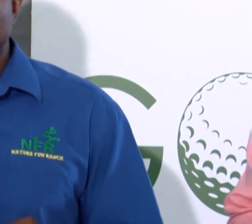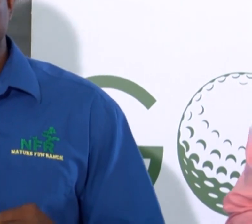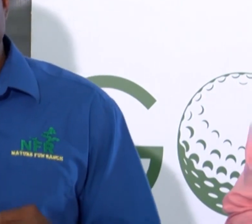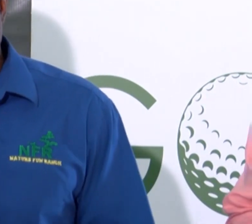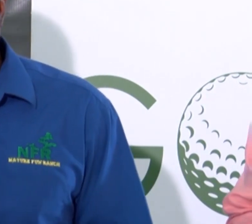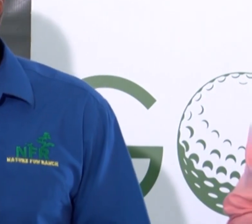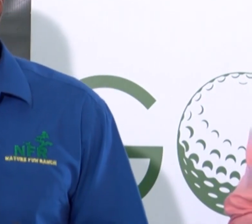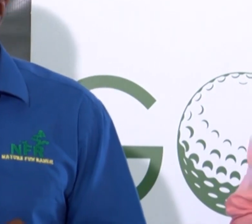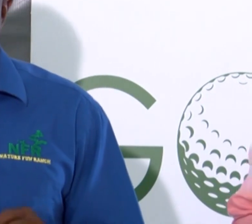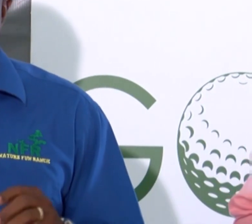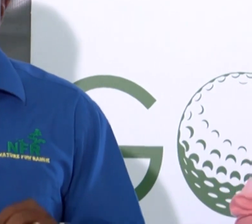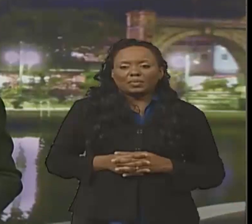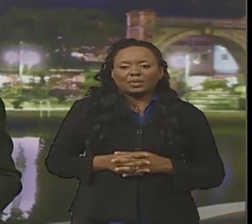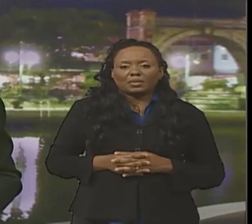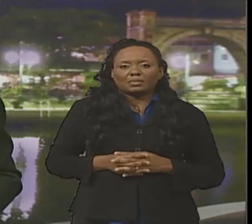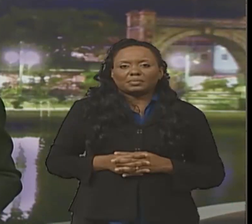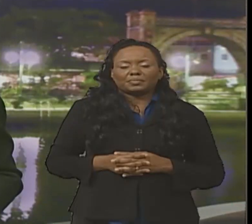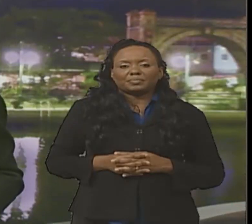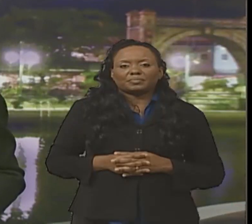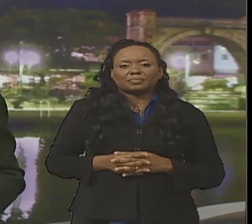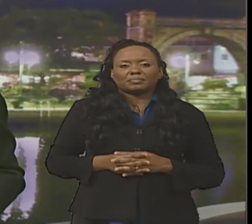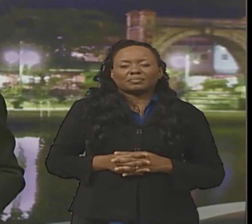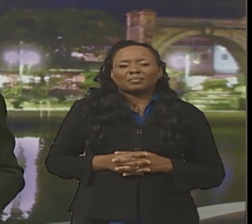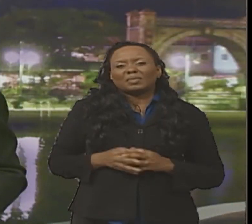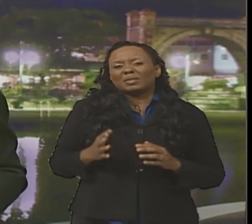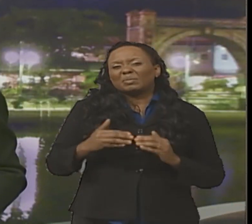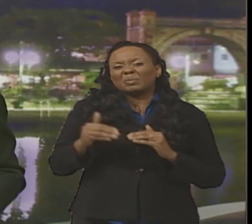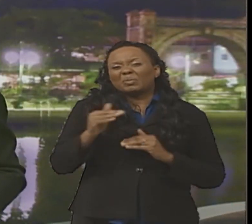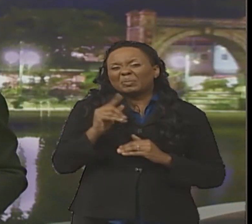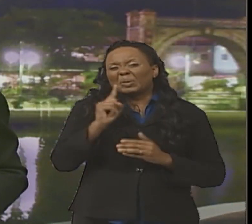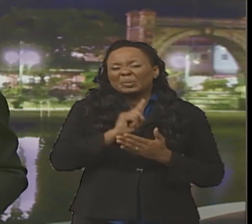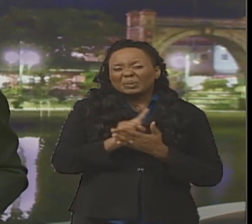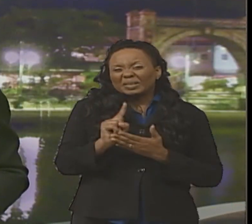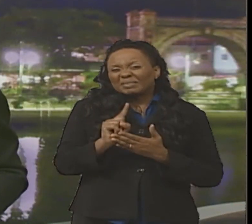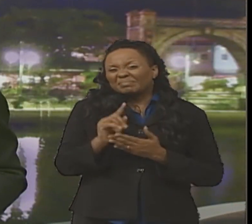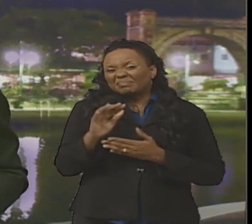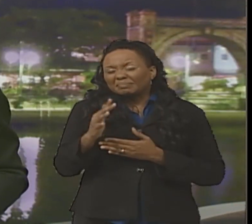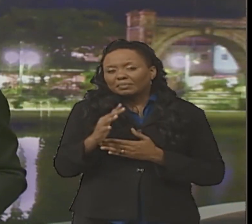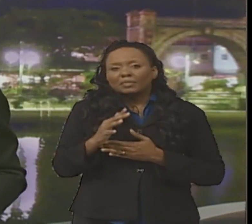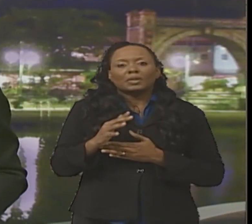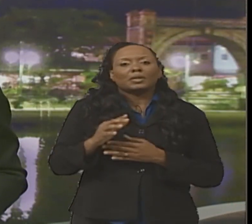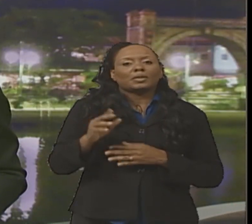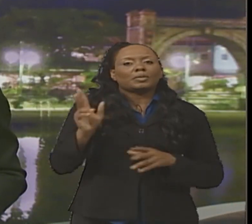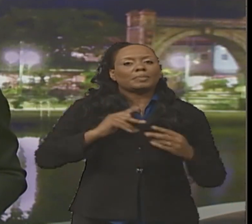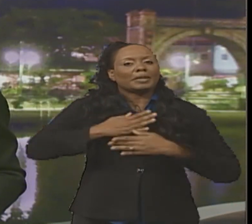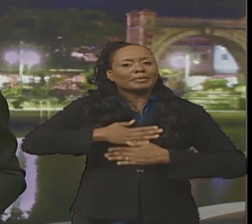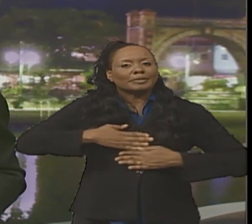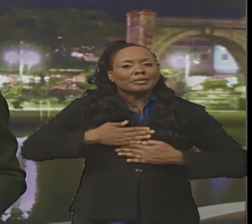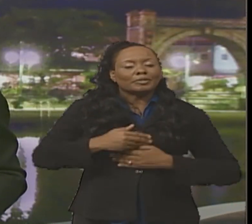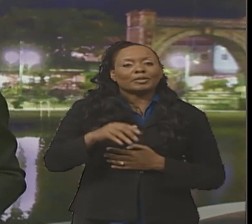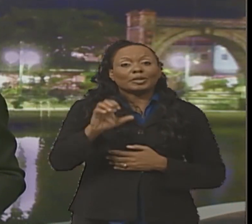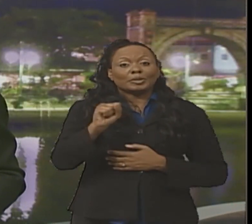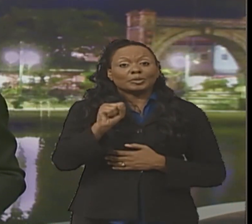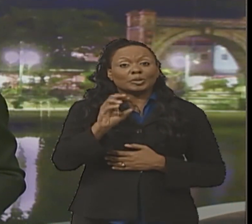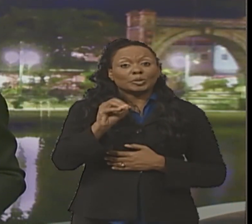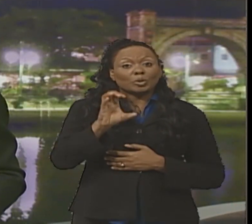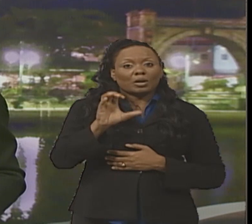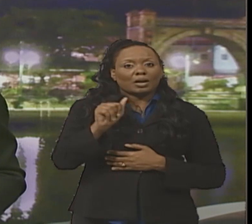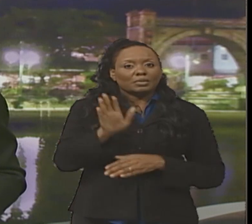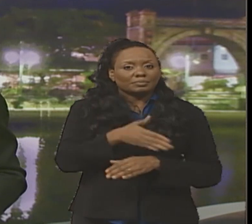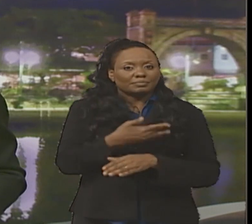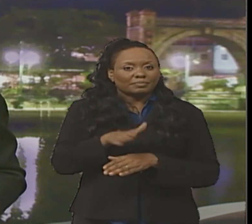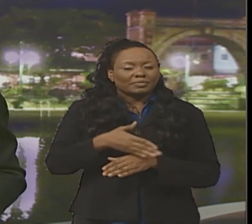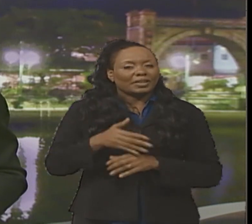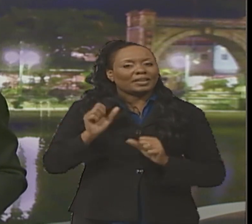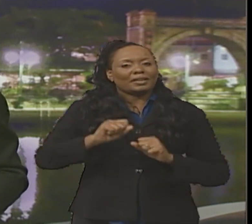citizens of excellence. In just over a week, soca fans will be able to enjoy the musical offerings of